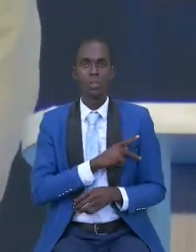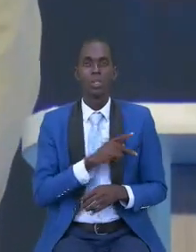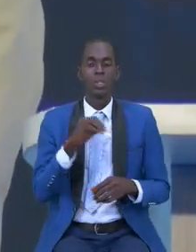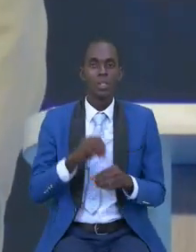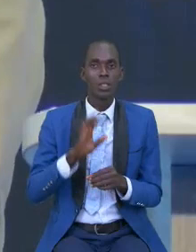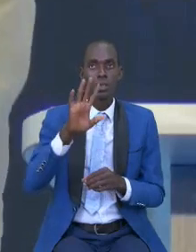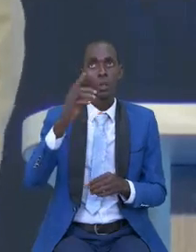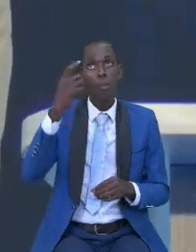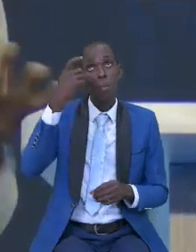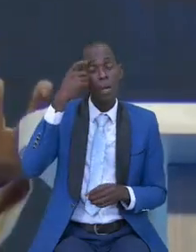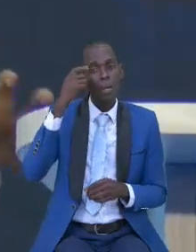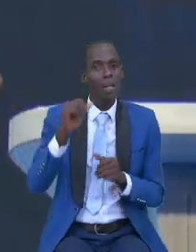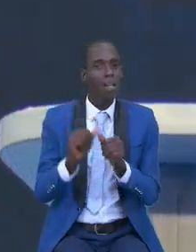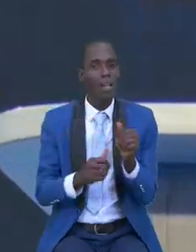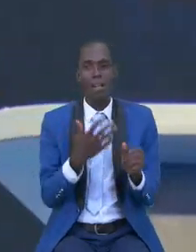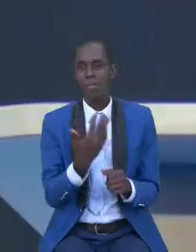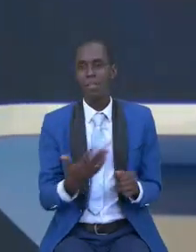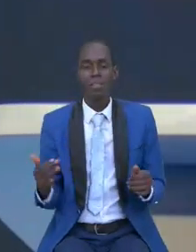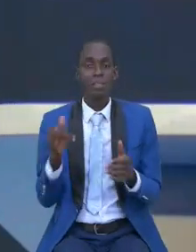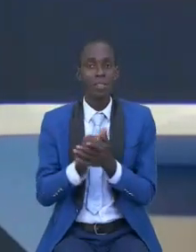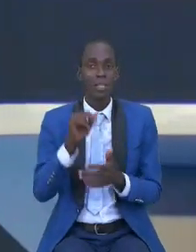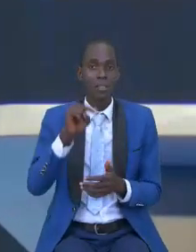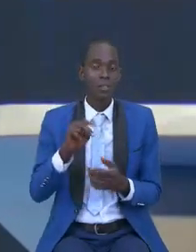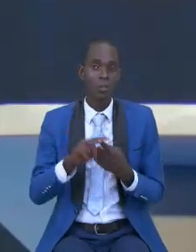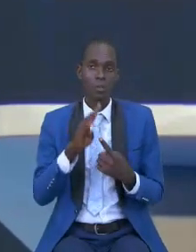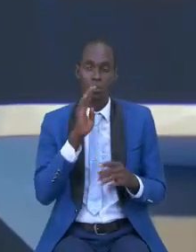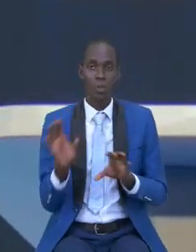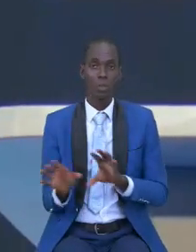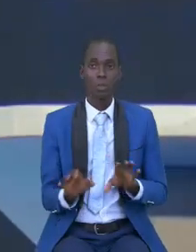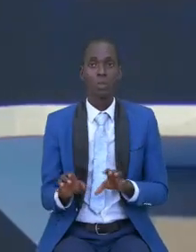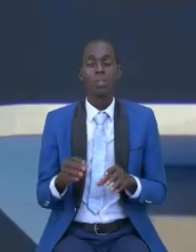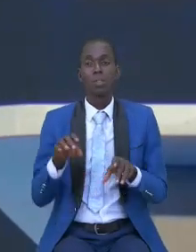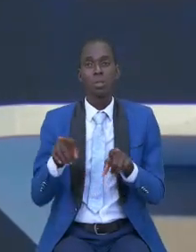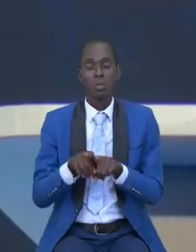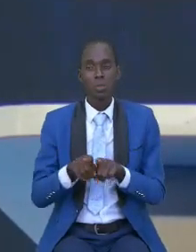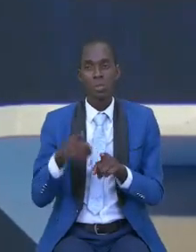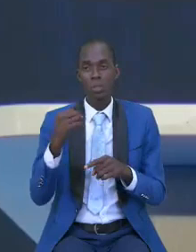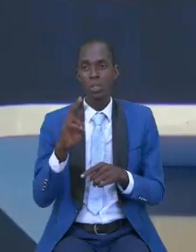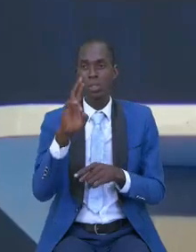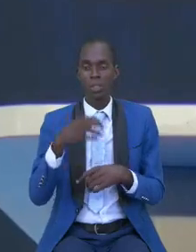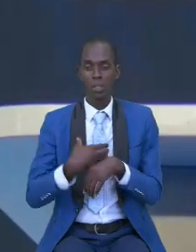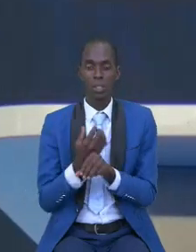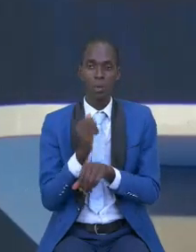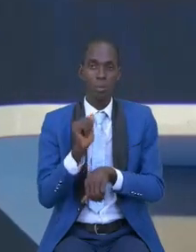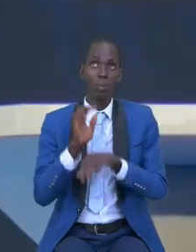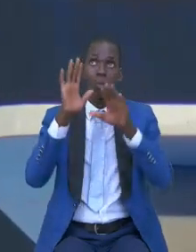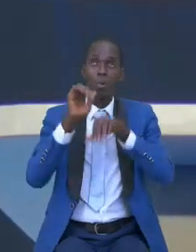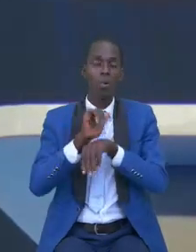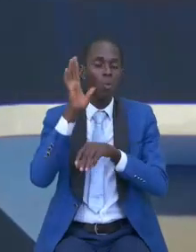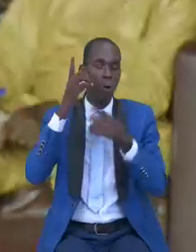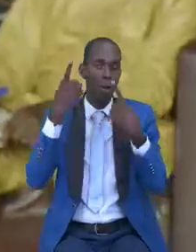your mind. Everything that needs to be done, even a creative miracle, will happen in your life